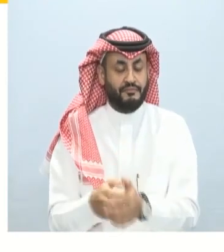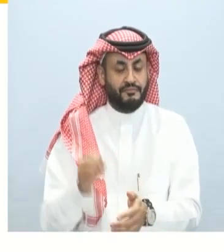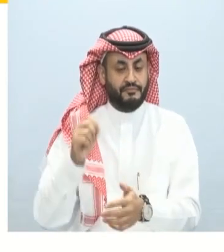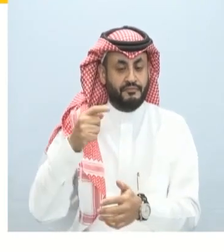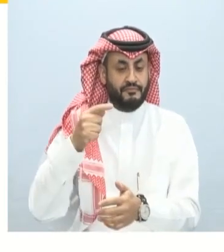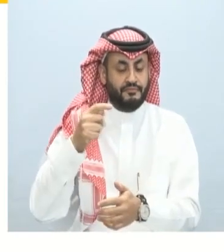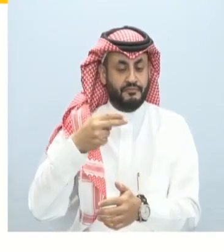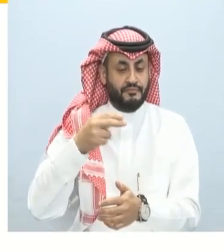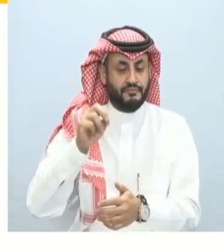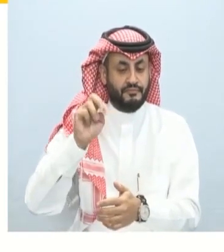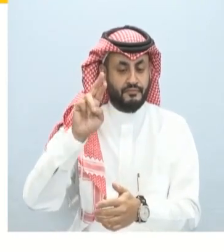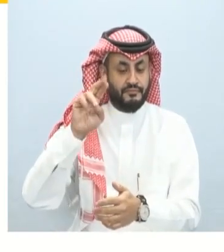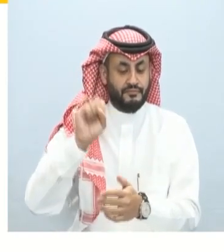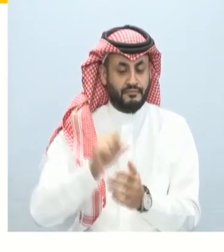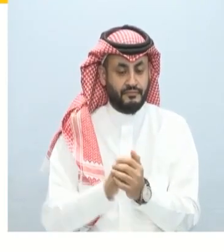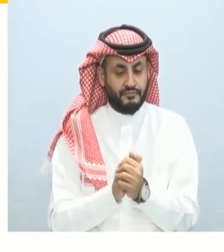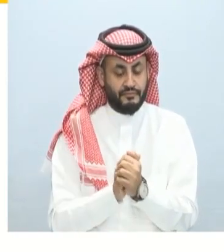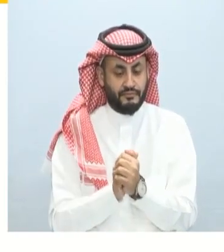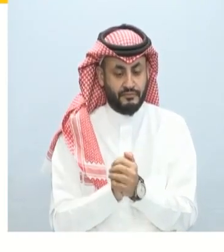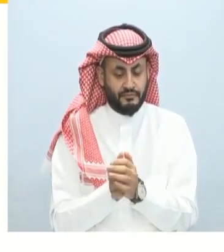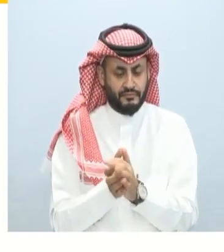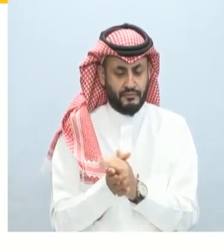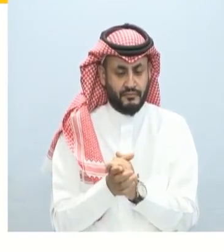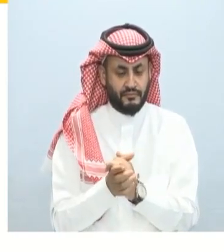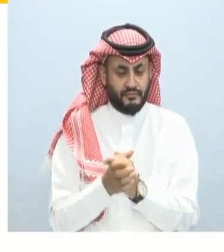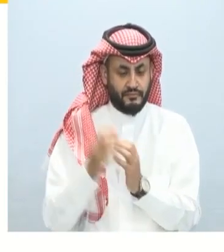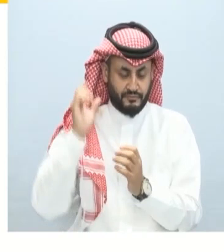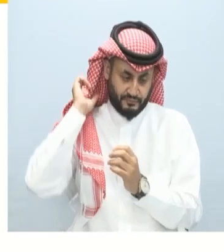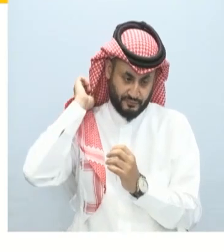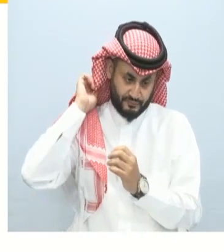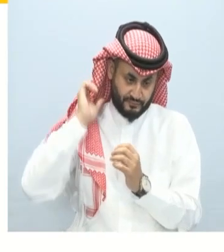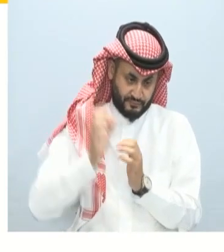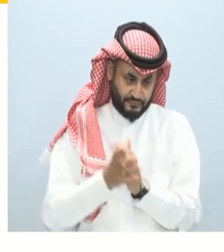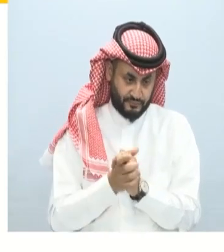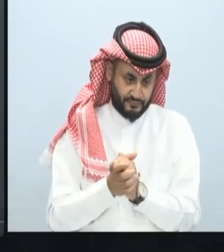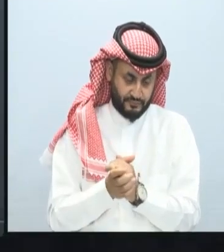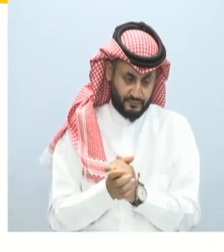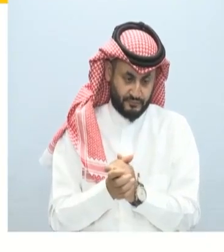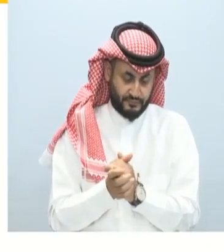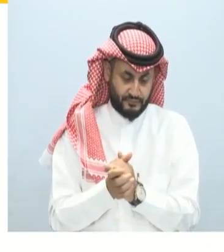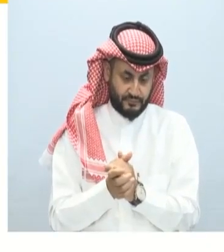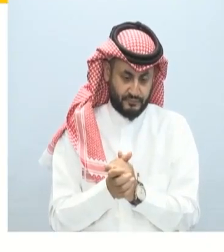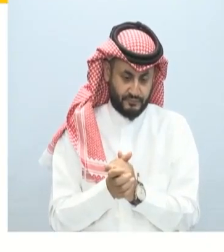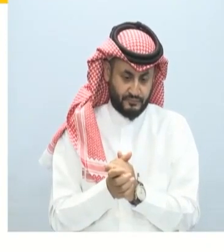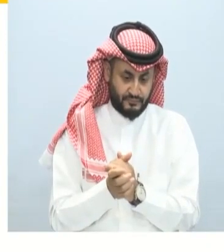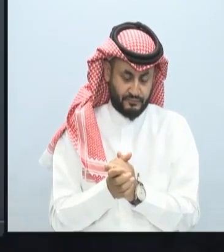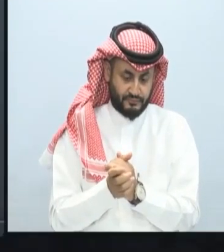we can add other. Others are, and the names of the two books. Also note that you have to